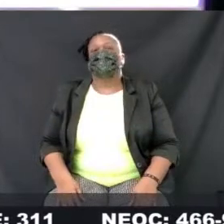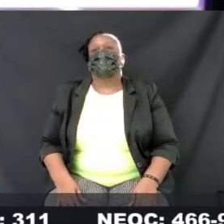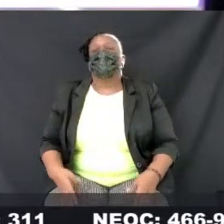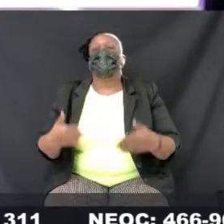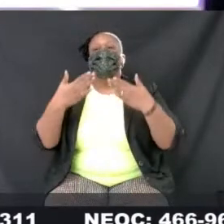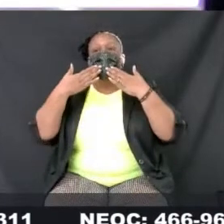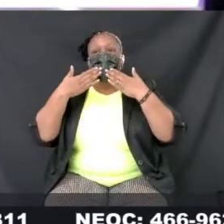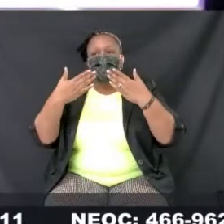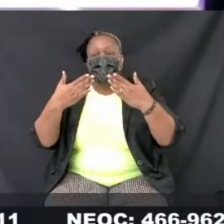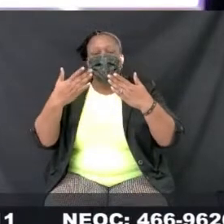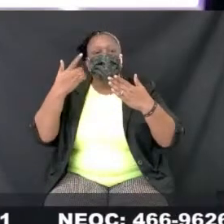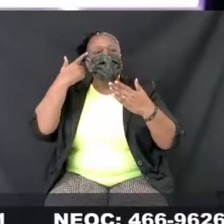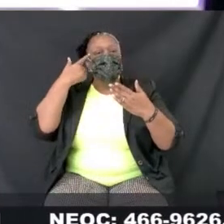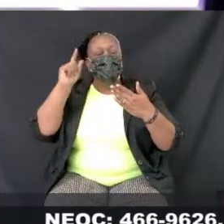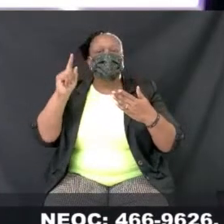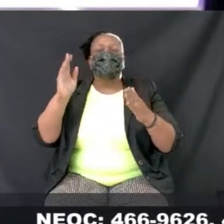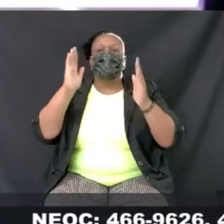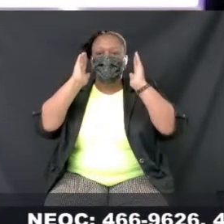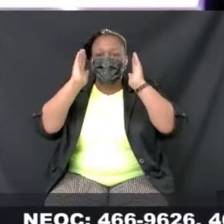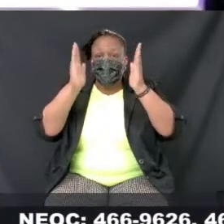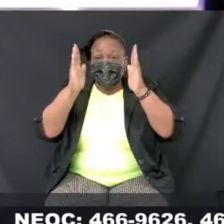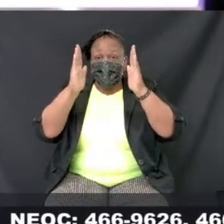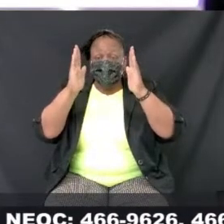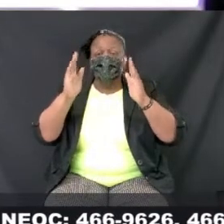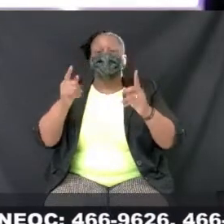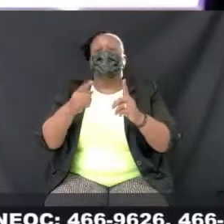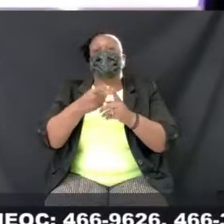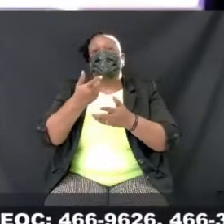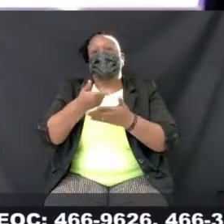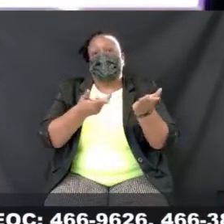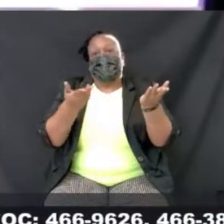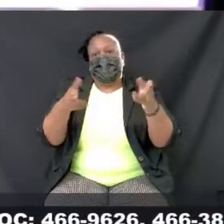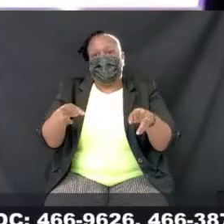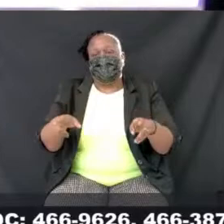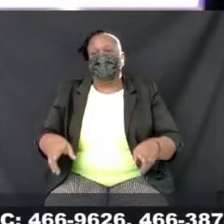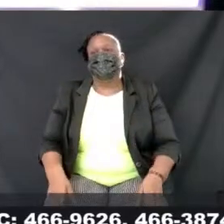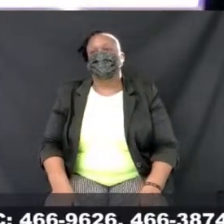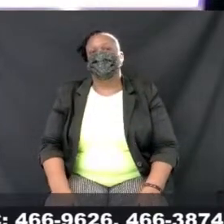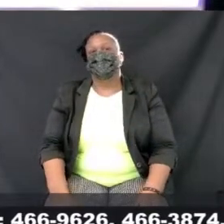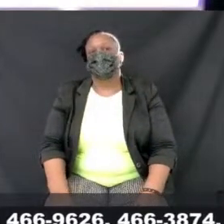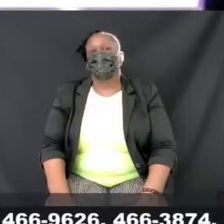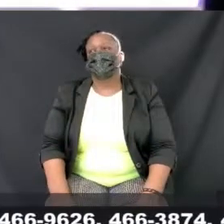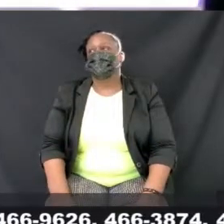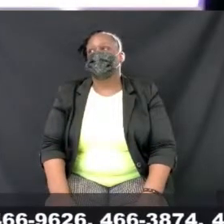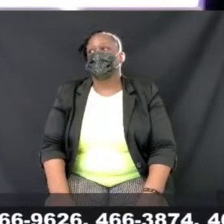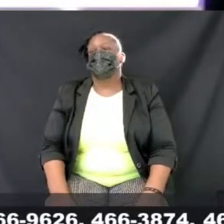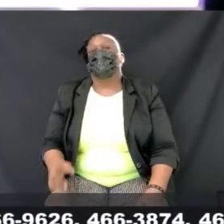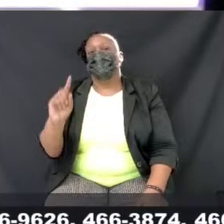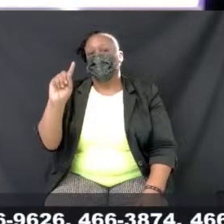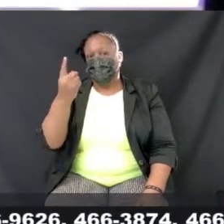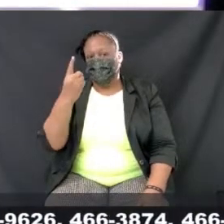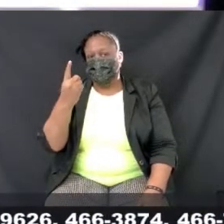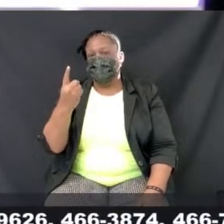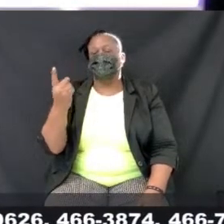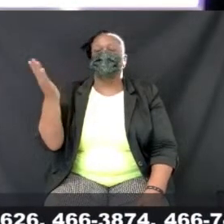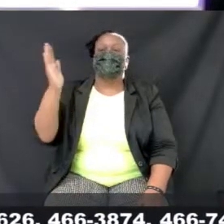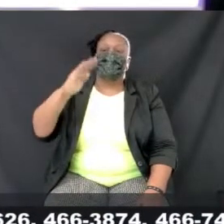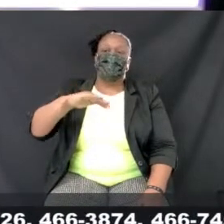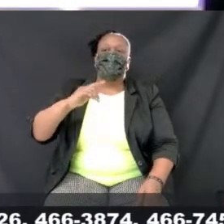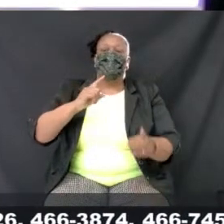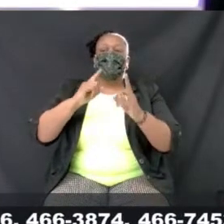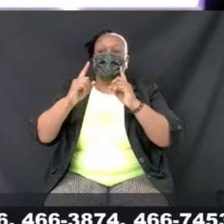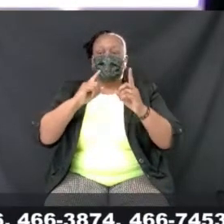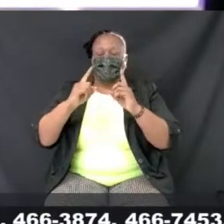again for paying attention to what is happening. I want to invite first to